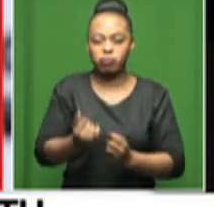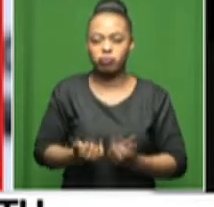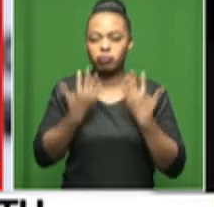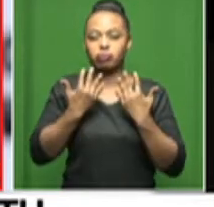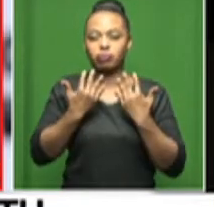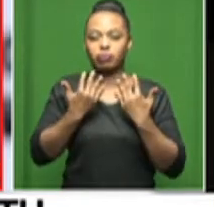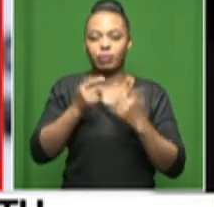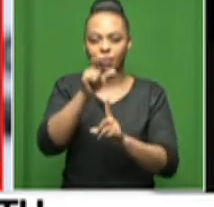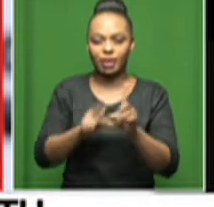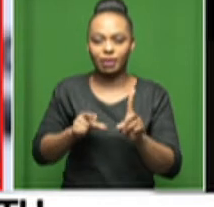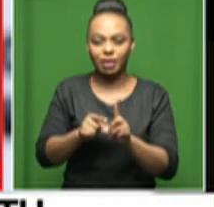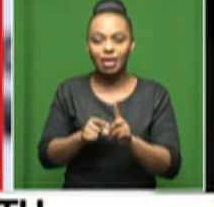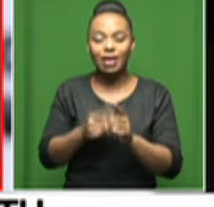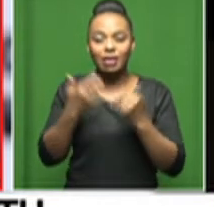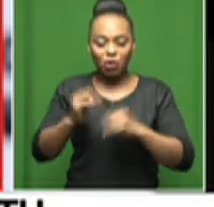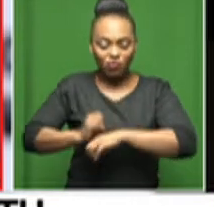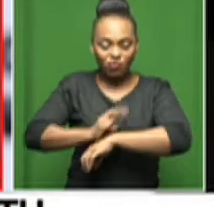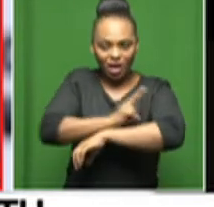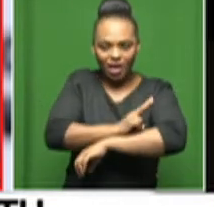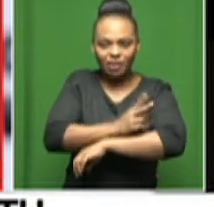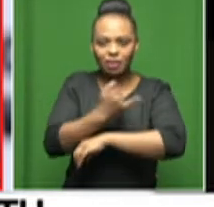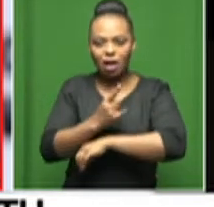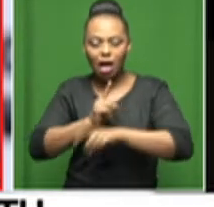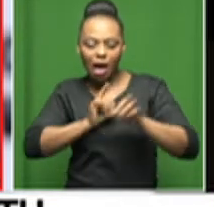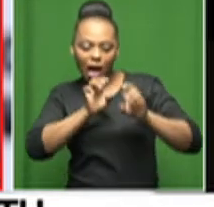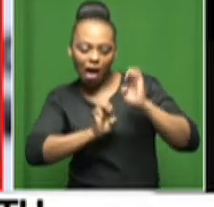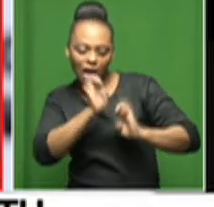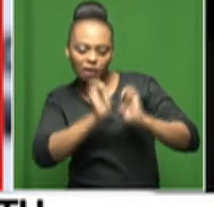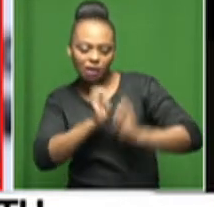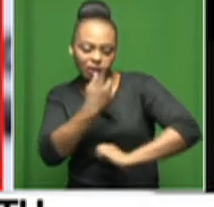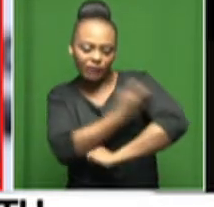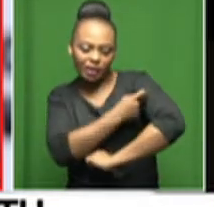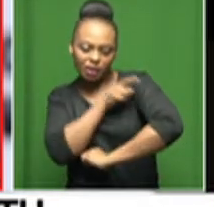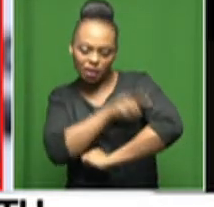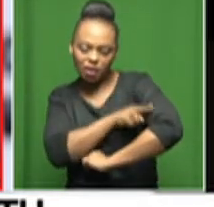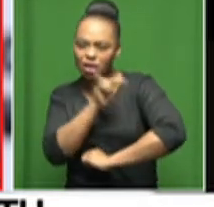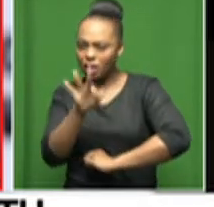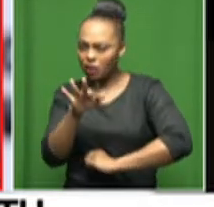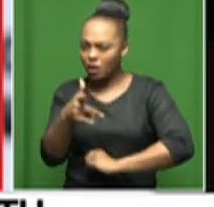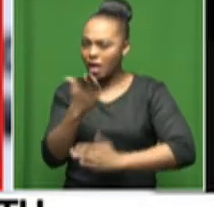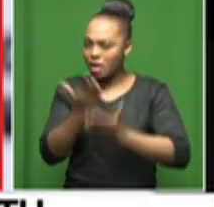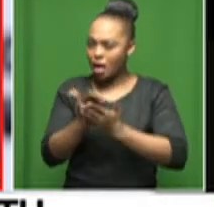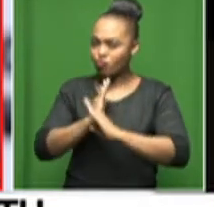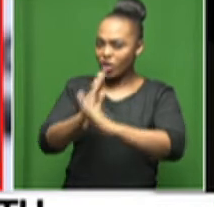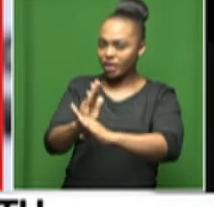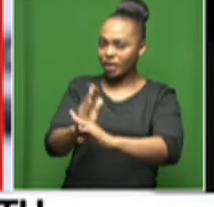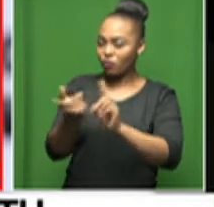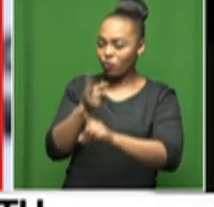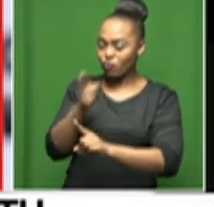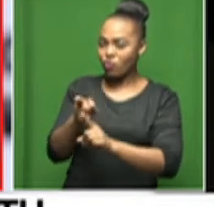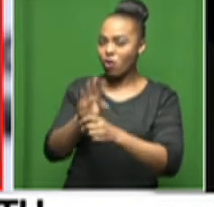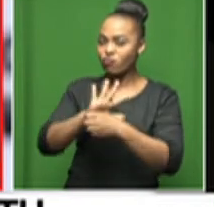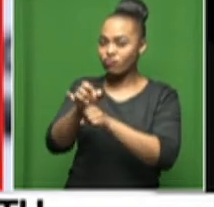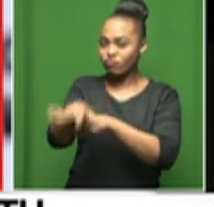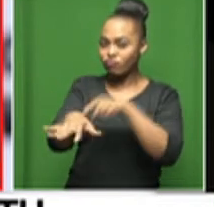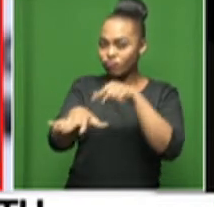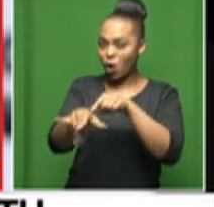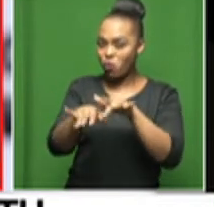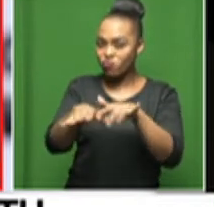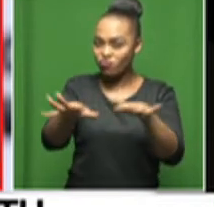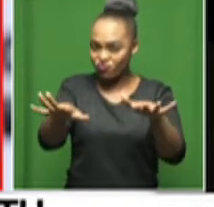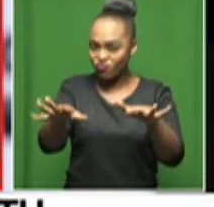has also been assessed against, the vaccine rather, has been assessed against this variant for effectiveness. The results